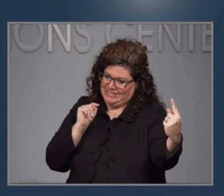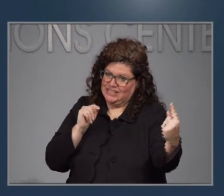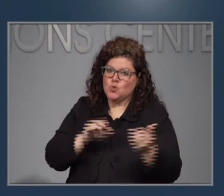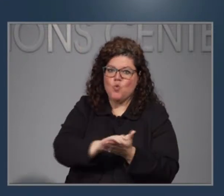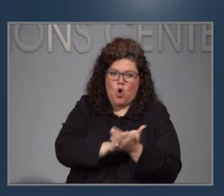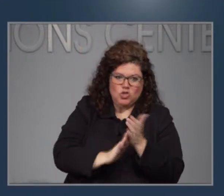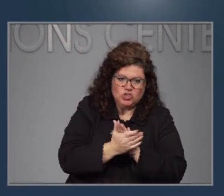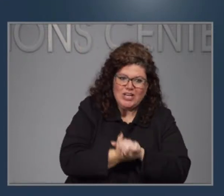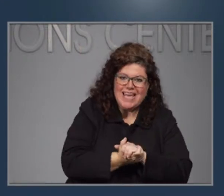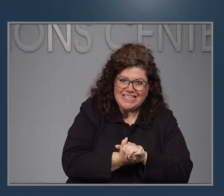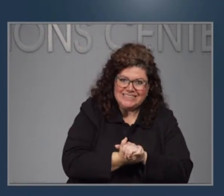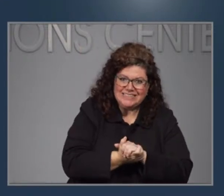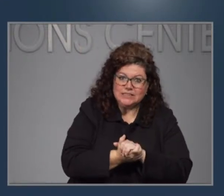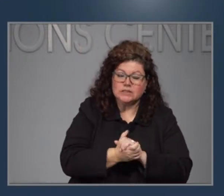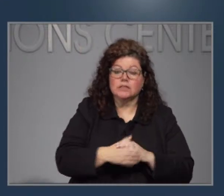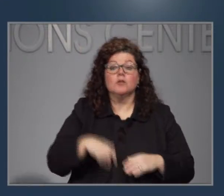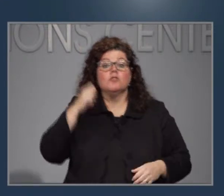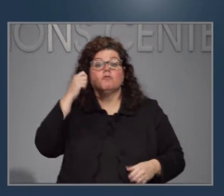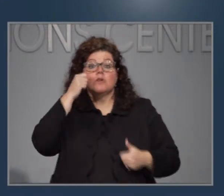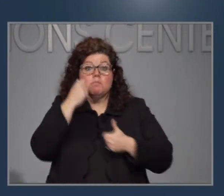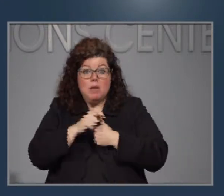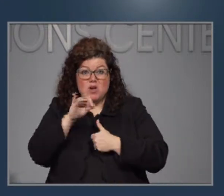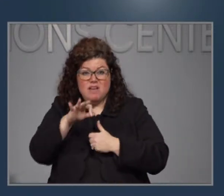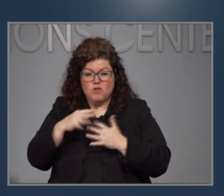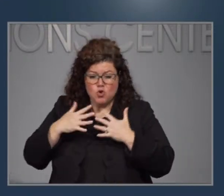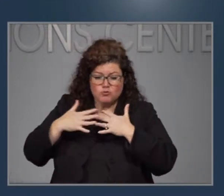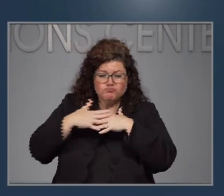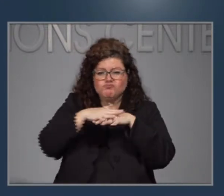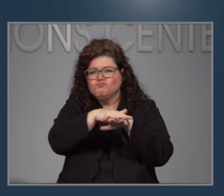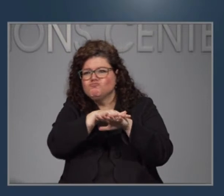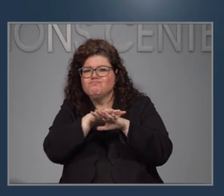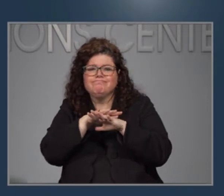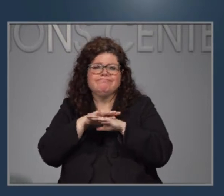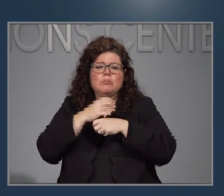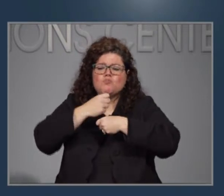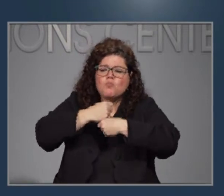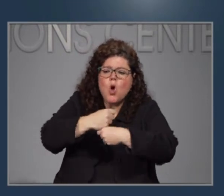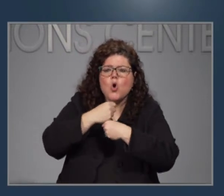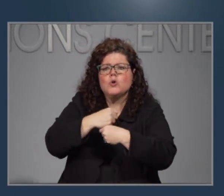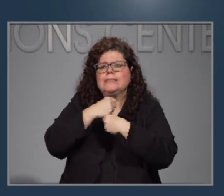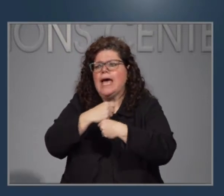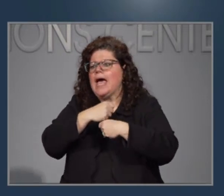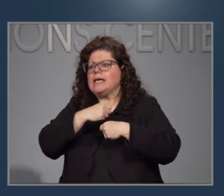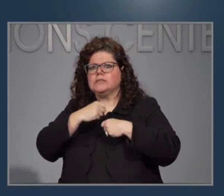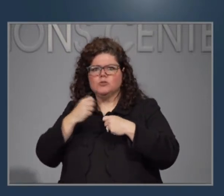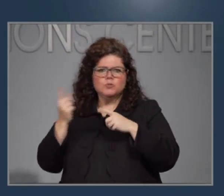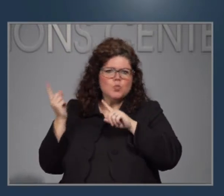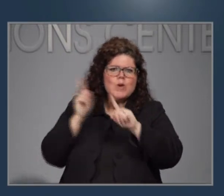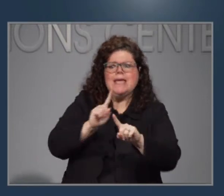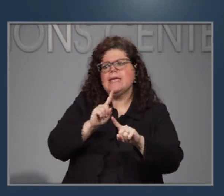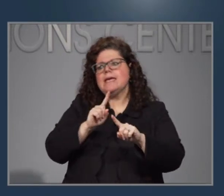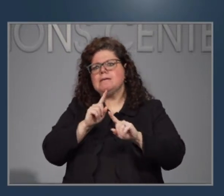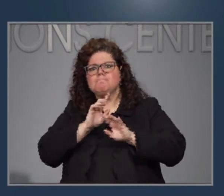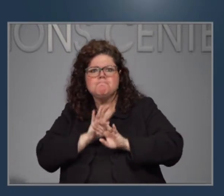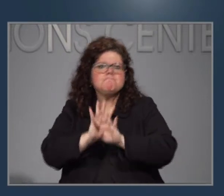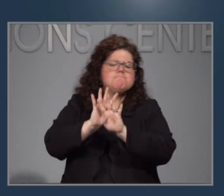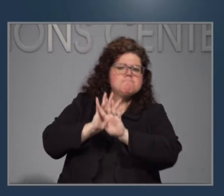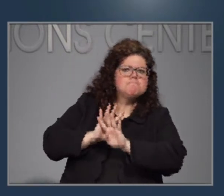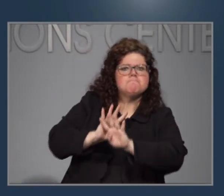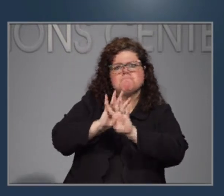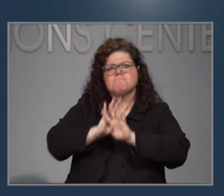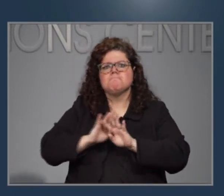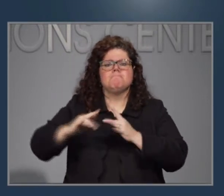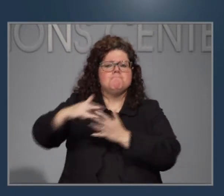tested, even if you don't have symptoms. If you attended a mass gathering or a protest, get tested. If you work in a setting